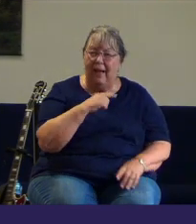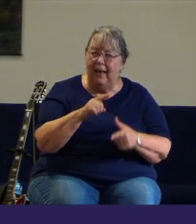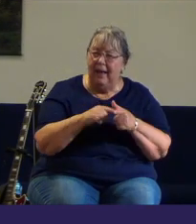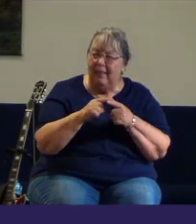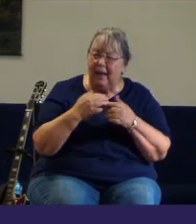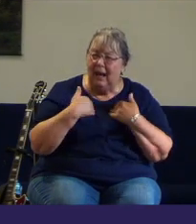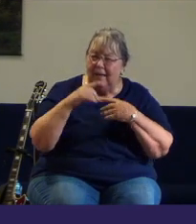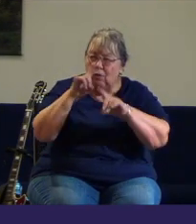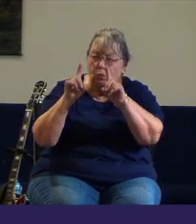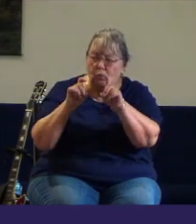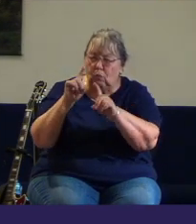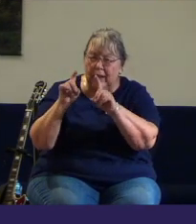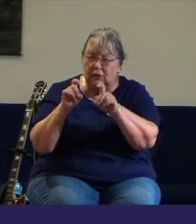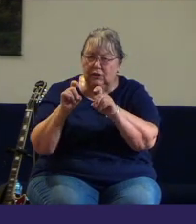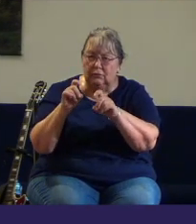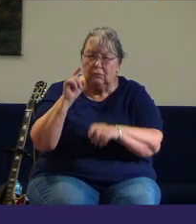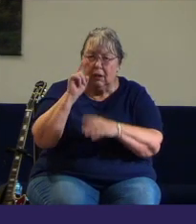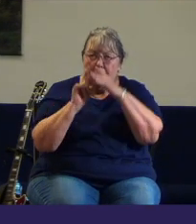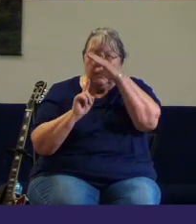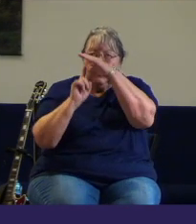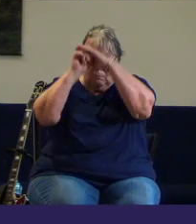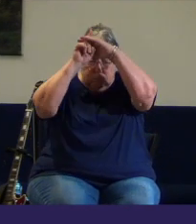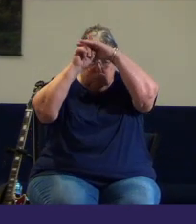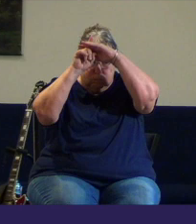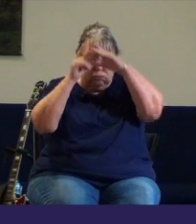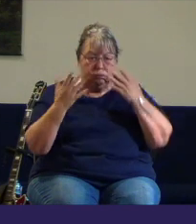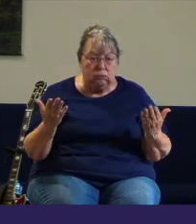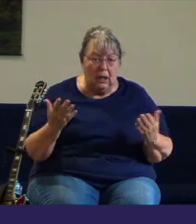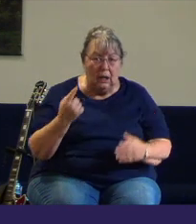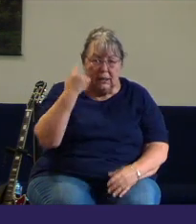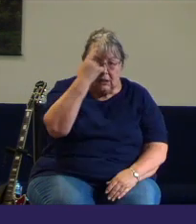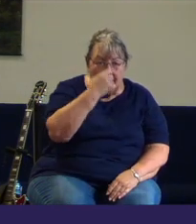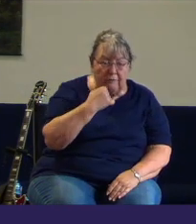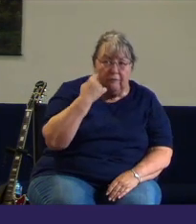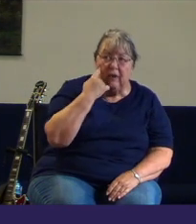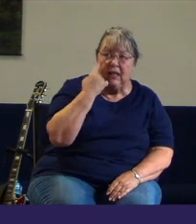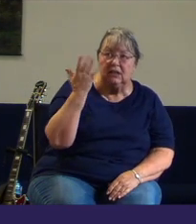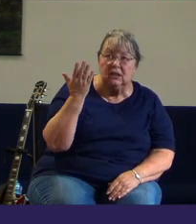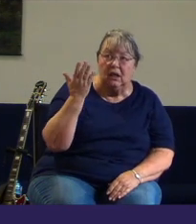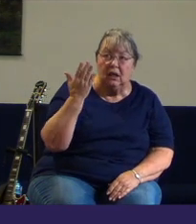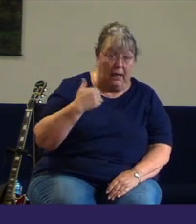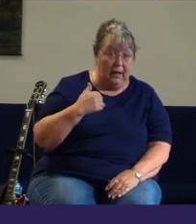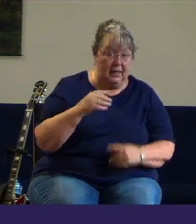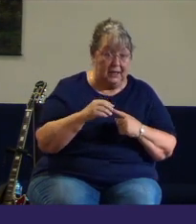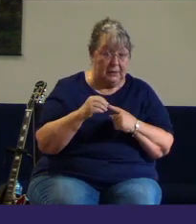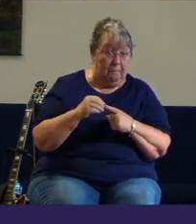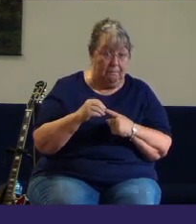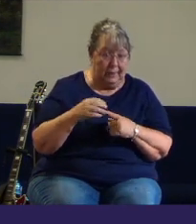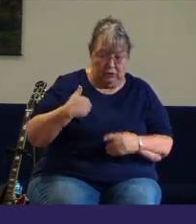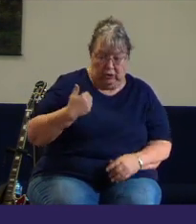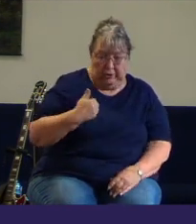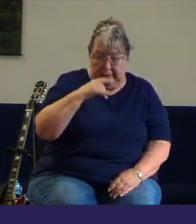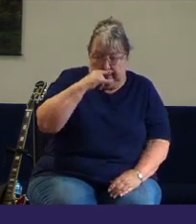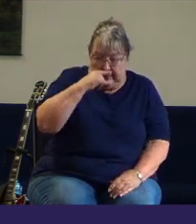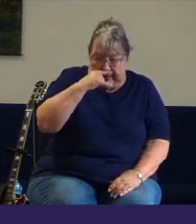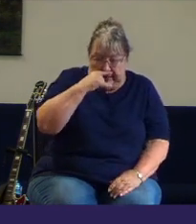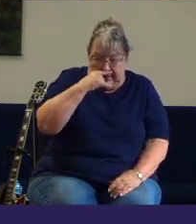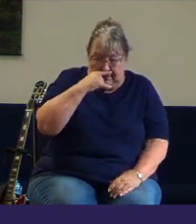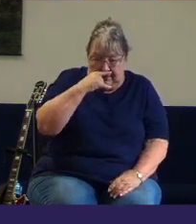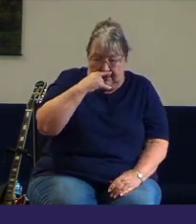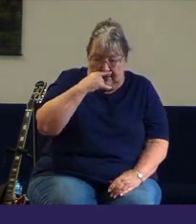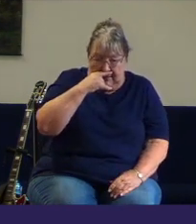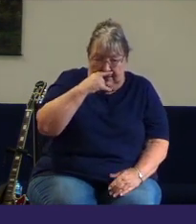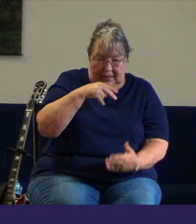as I was watching the countenance on the face of these people, especially young kids, as they stood in front of their